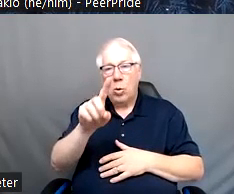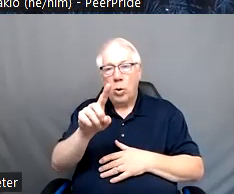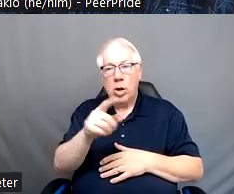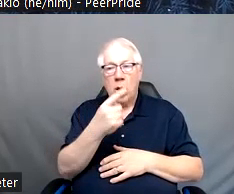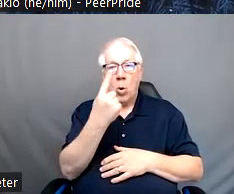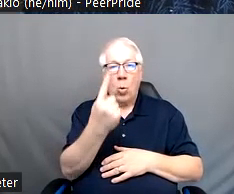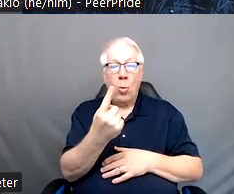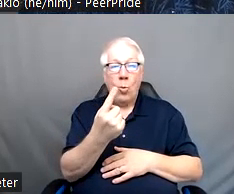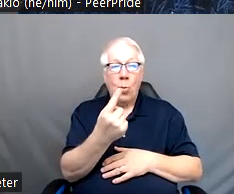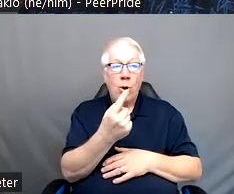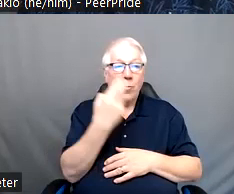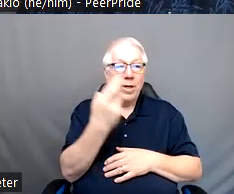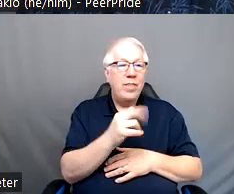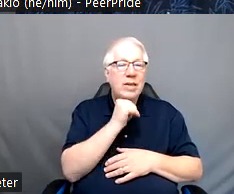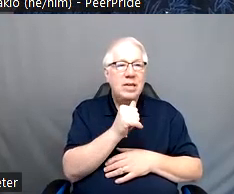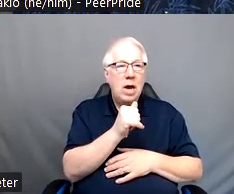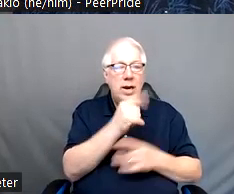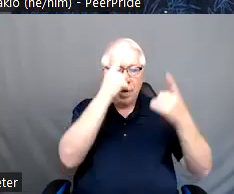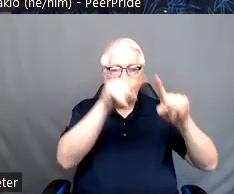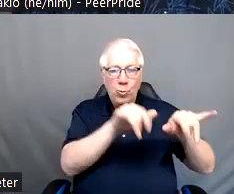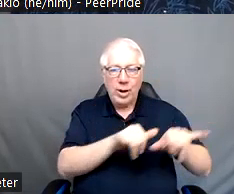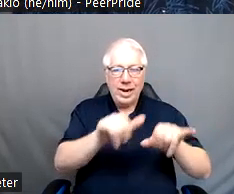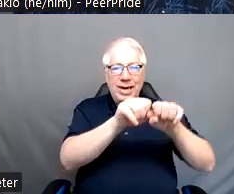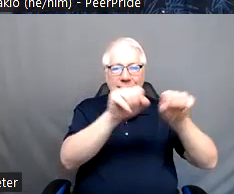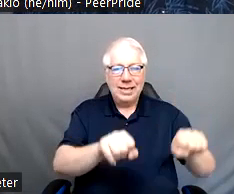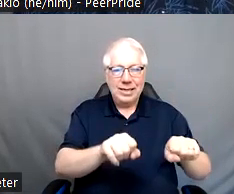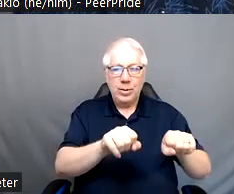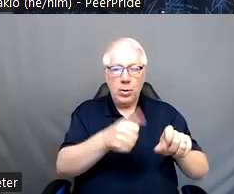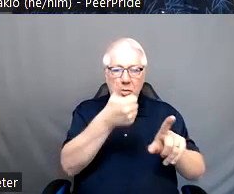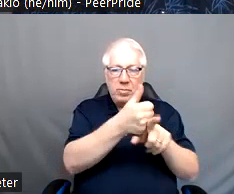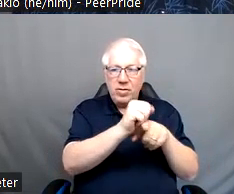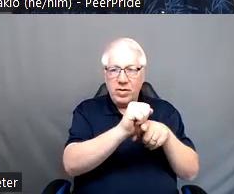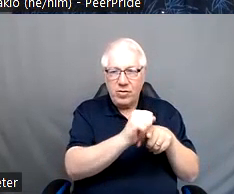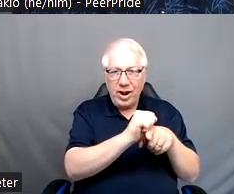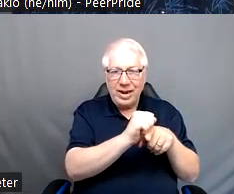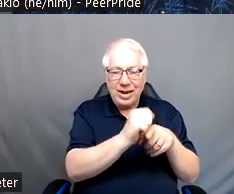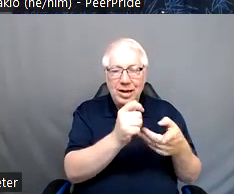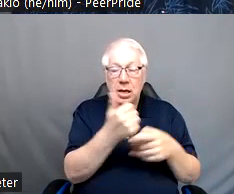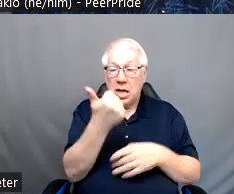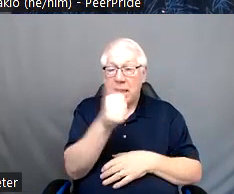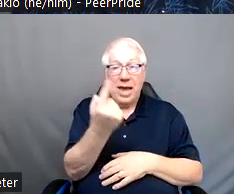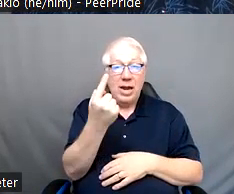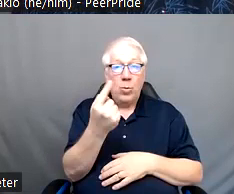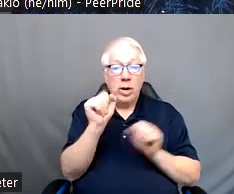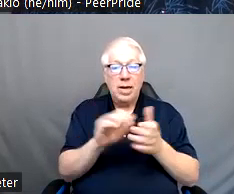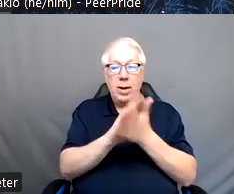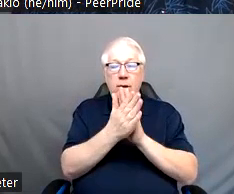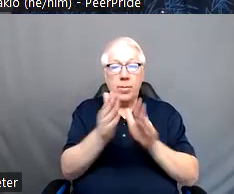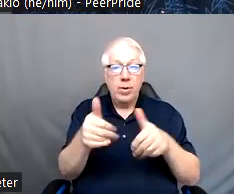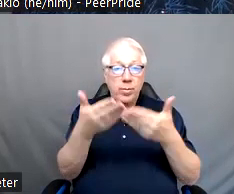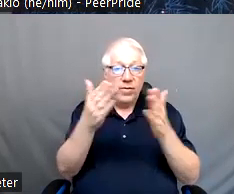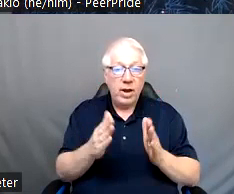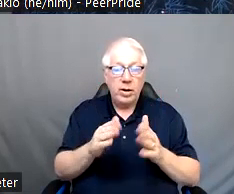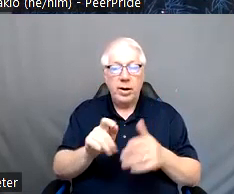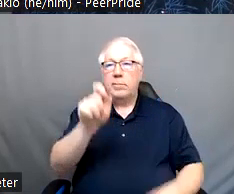codified system by which they are trained in this. Anybody can become a provider and check